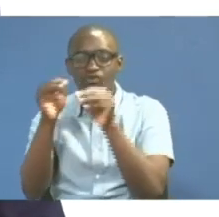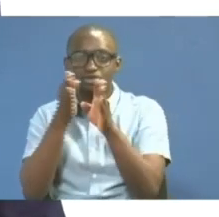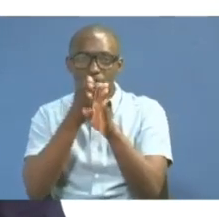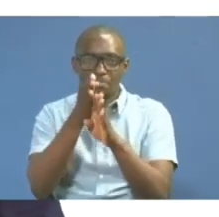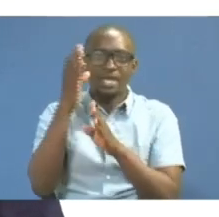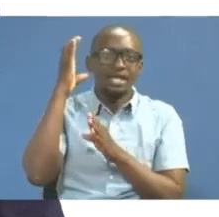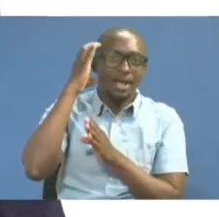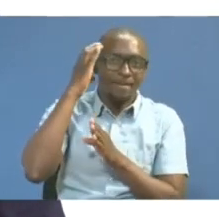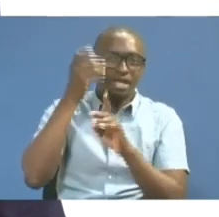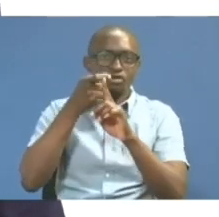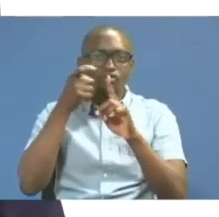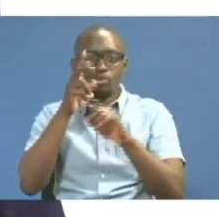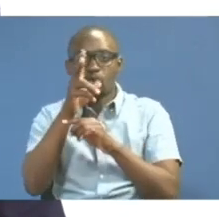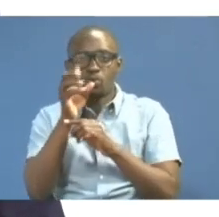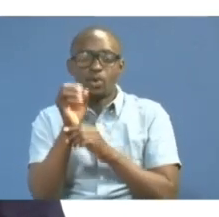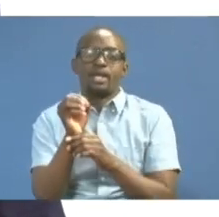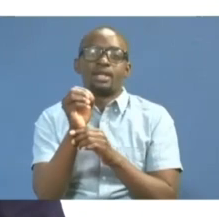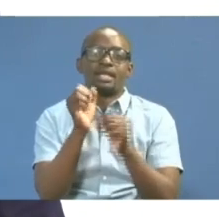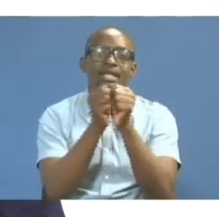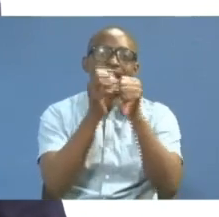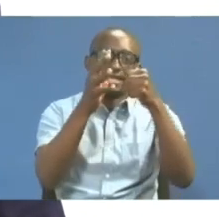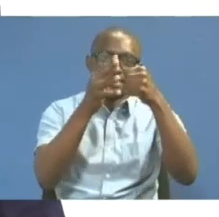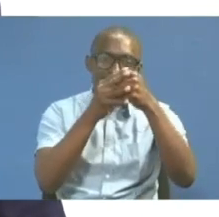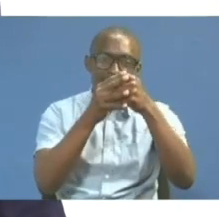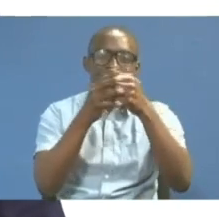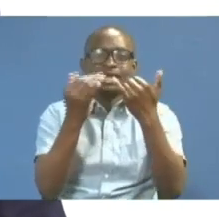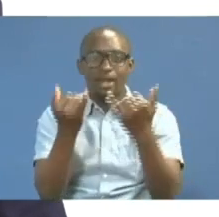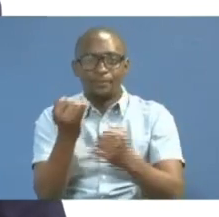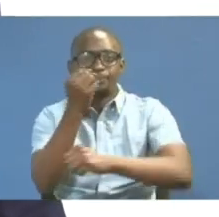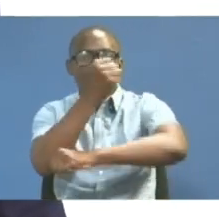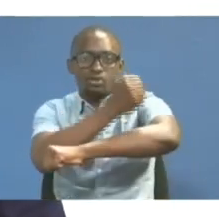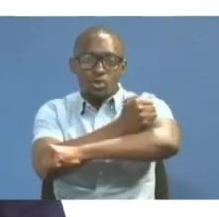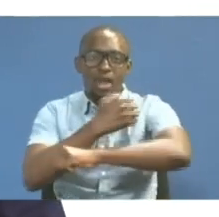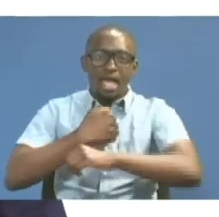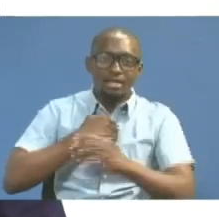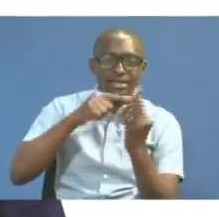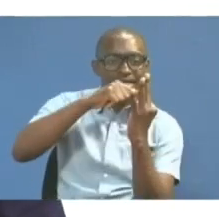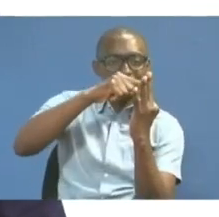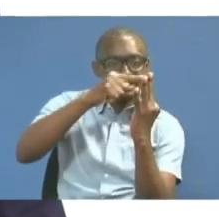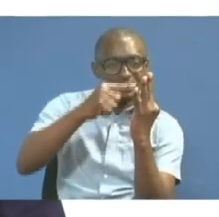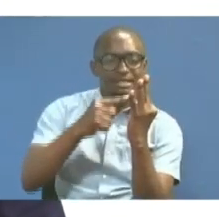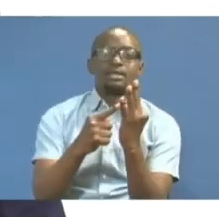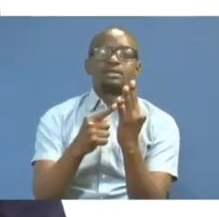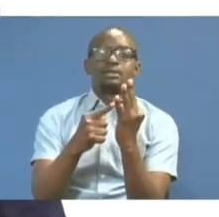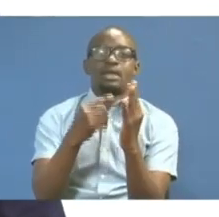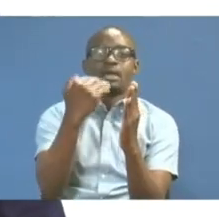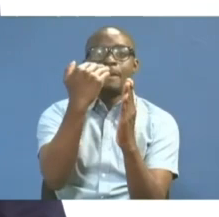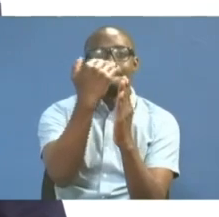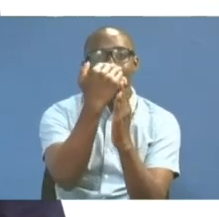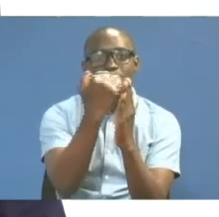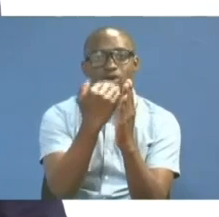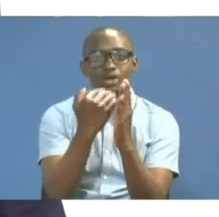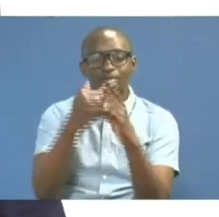but moved on to the main campus from 2019. The school has three